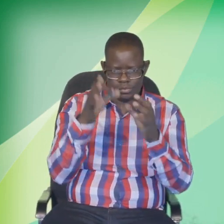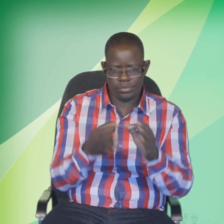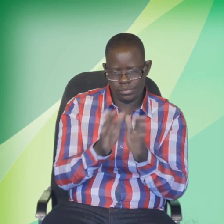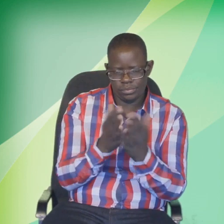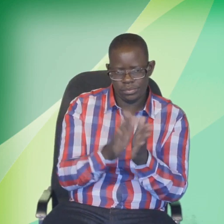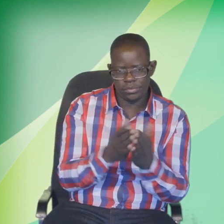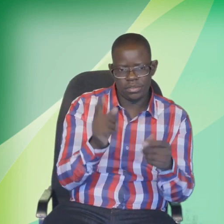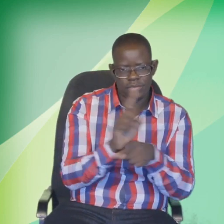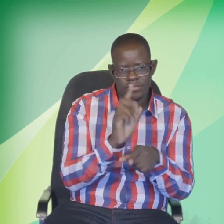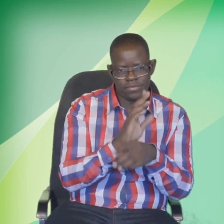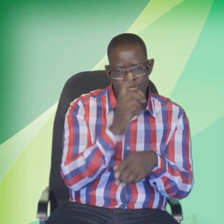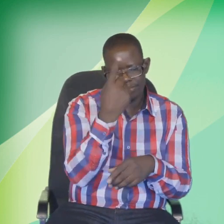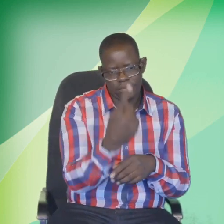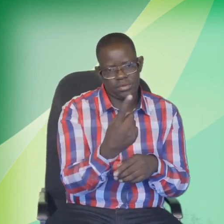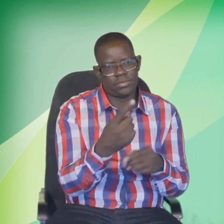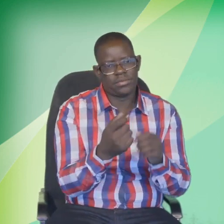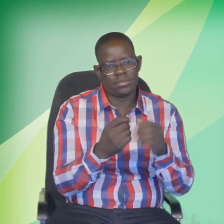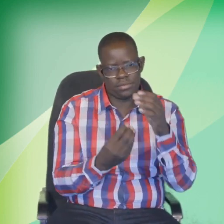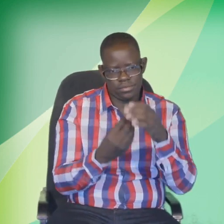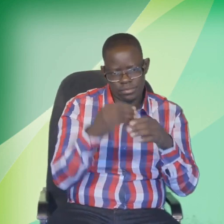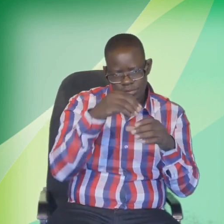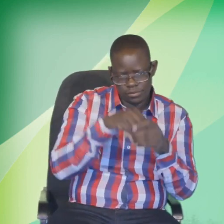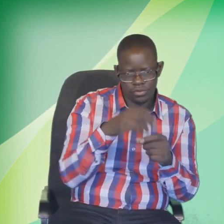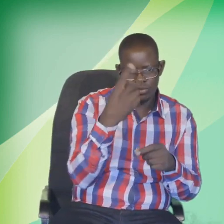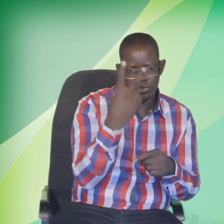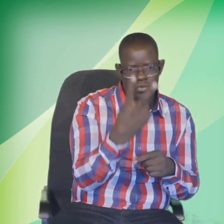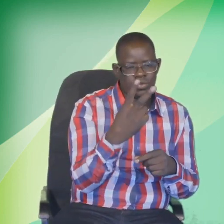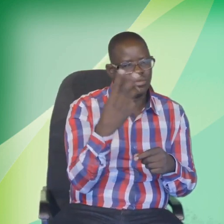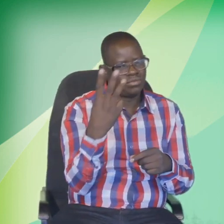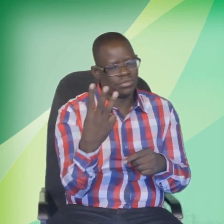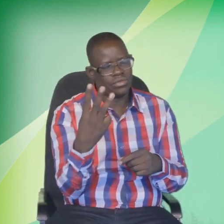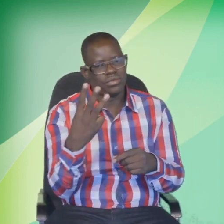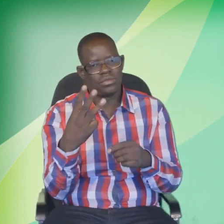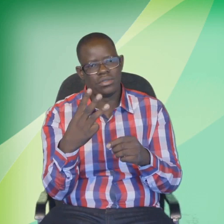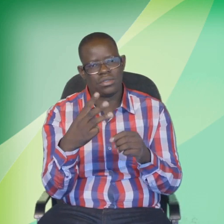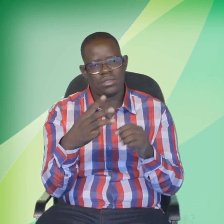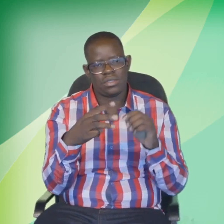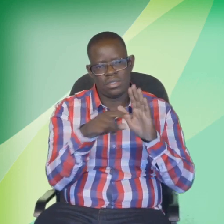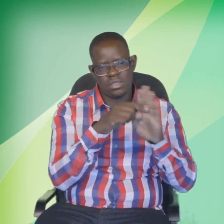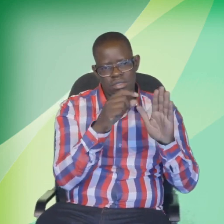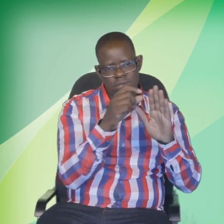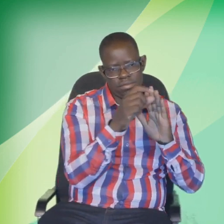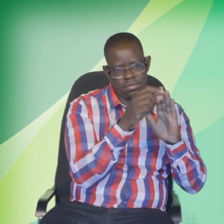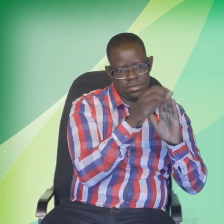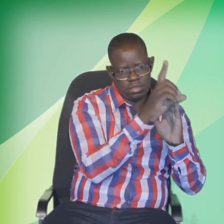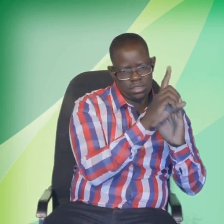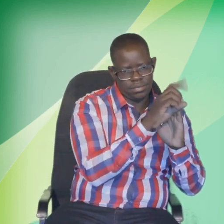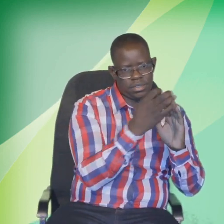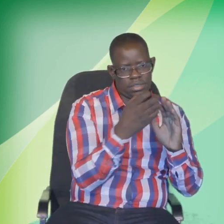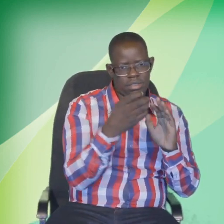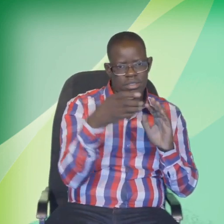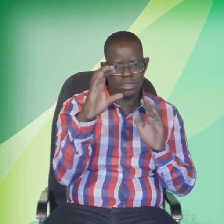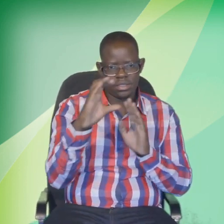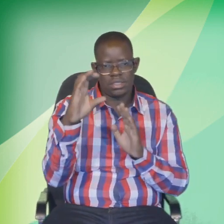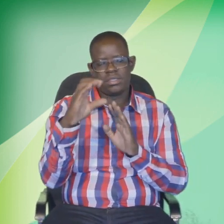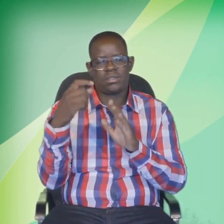that every business transaction will involve 2 accounts or more. One account will have a debit entry and the other account